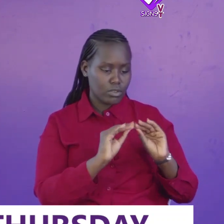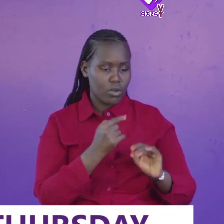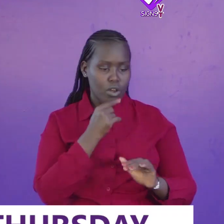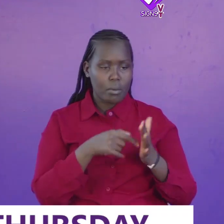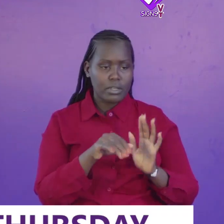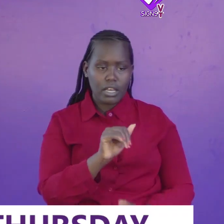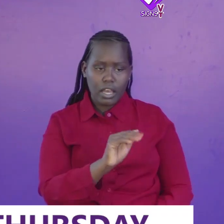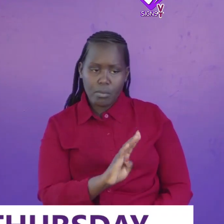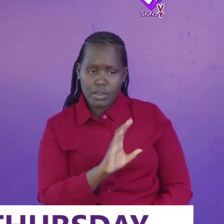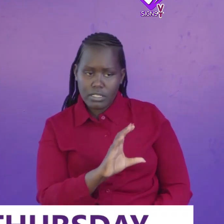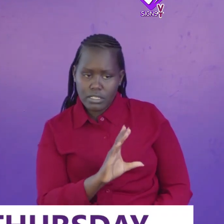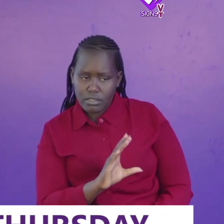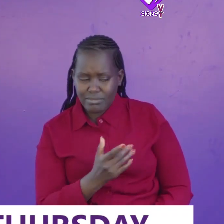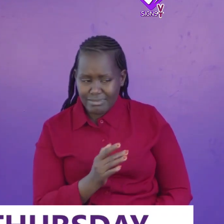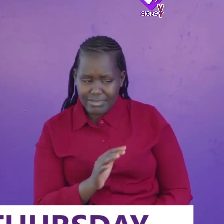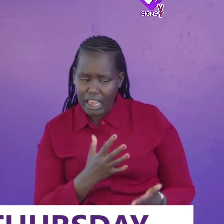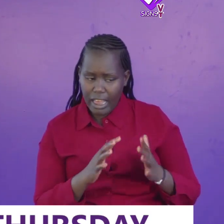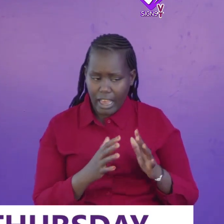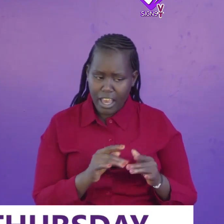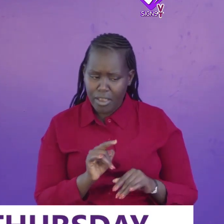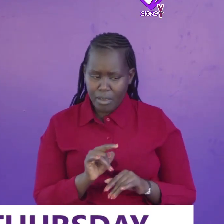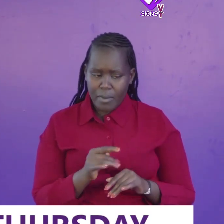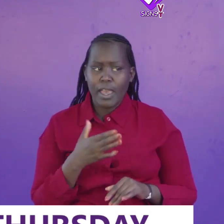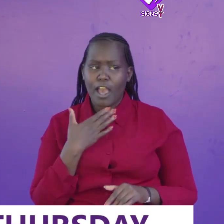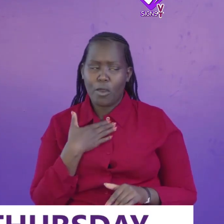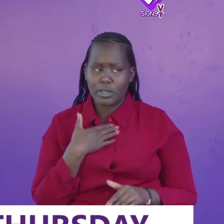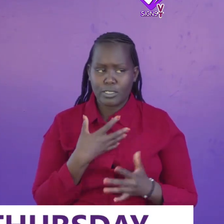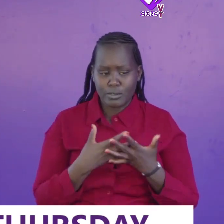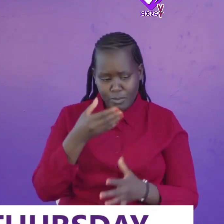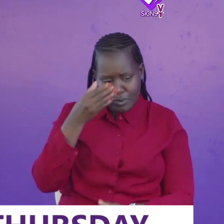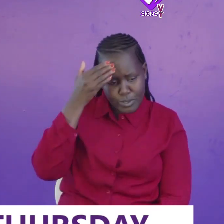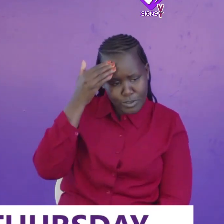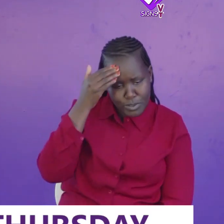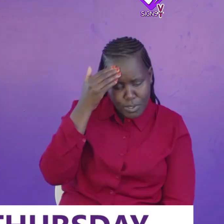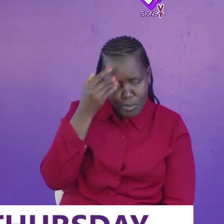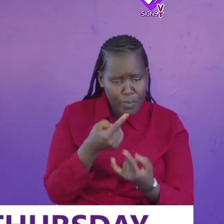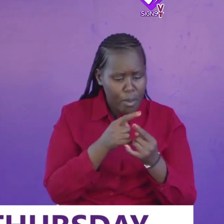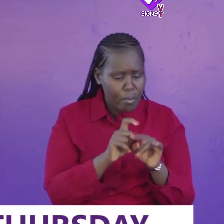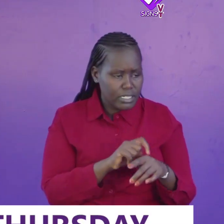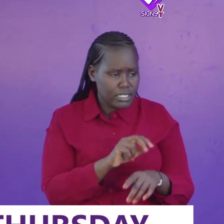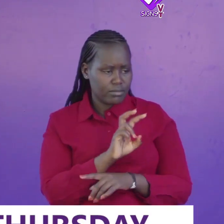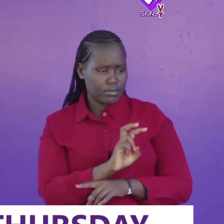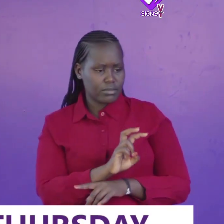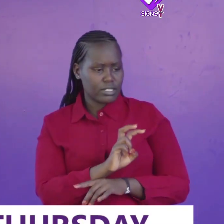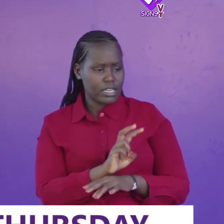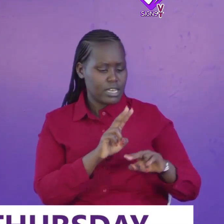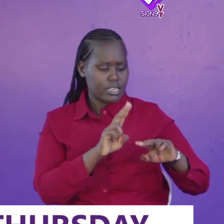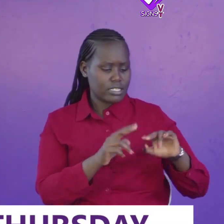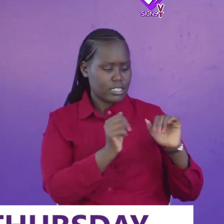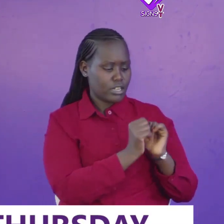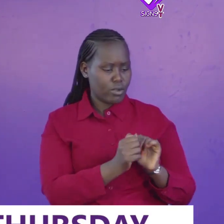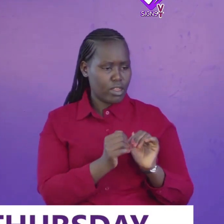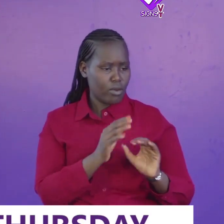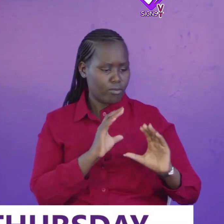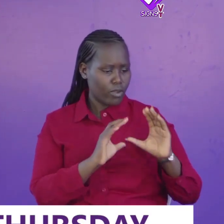is B, this is C, uko like na ni kama nataka kujua hizi vitu. And then when you see them seated together somewhere wakiongea